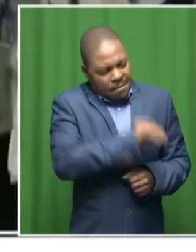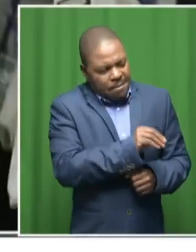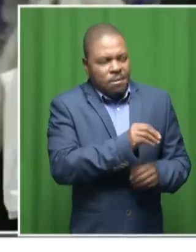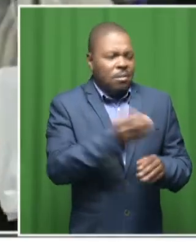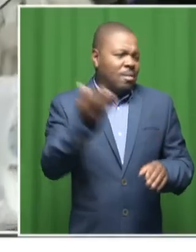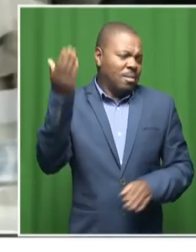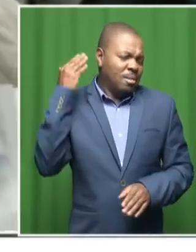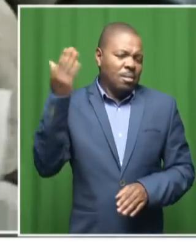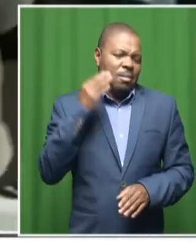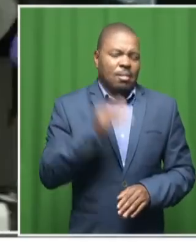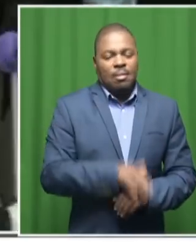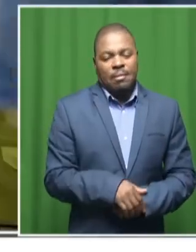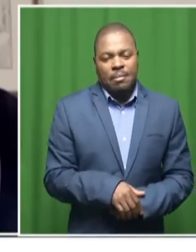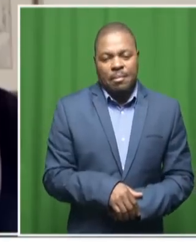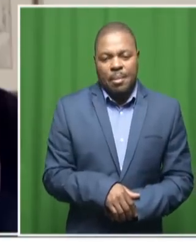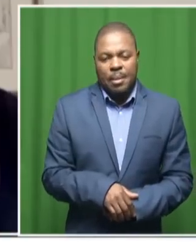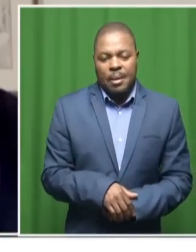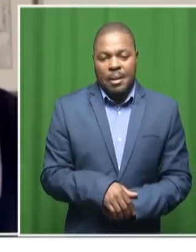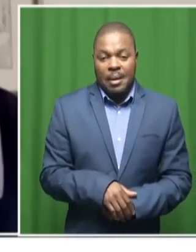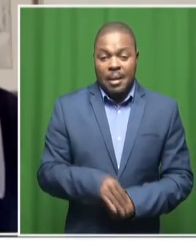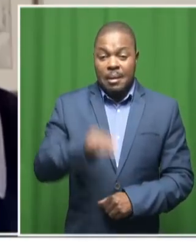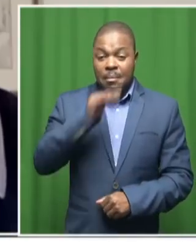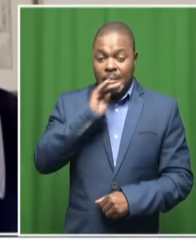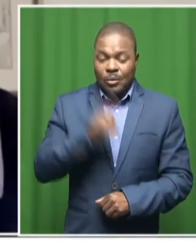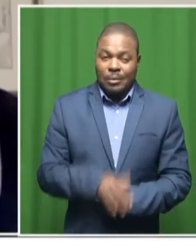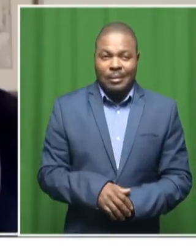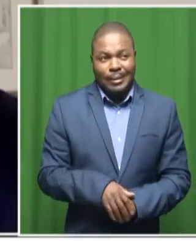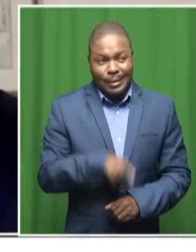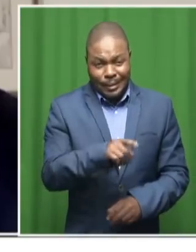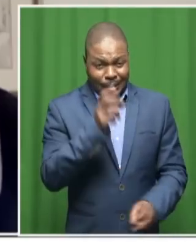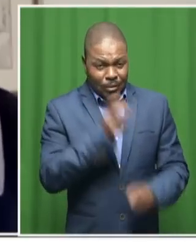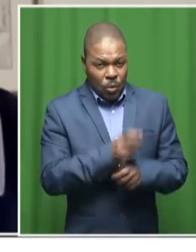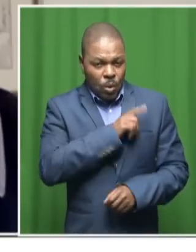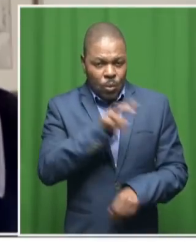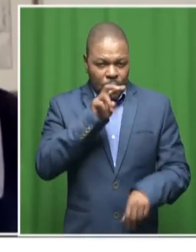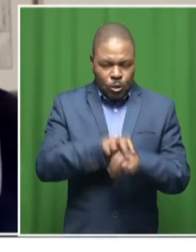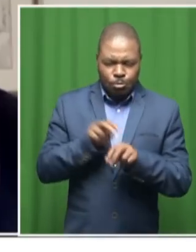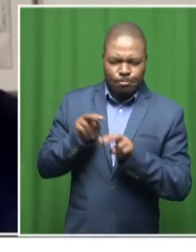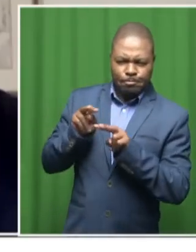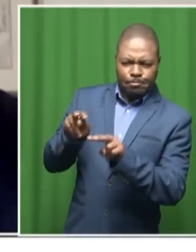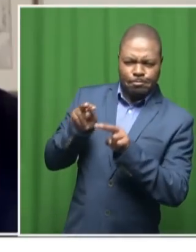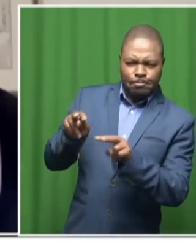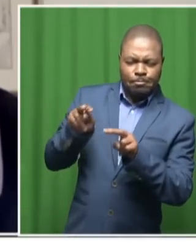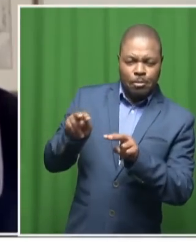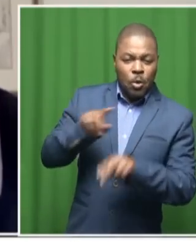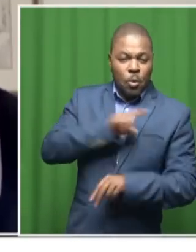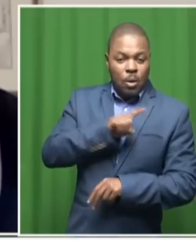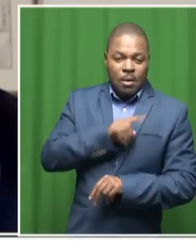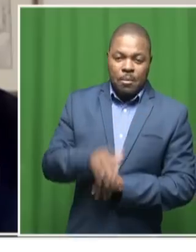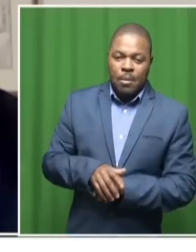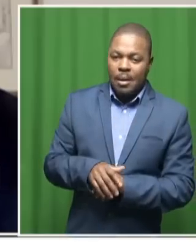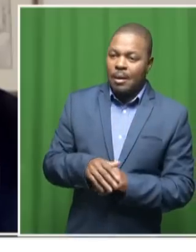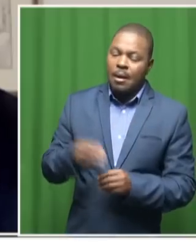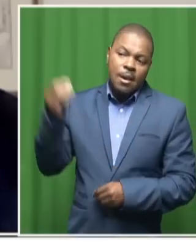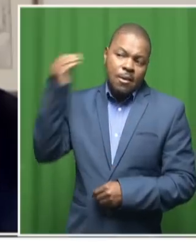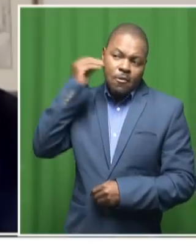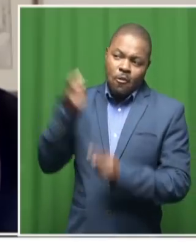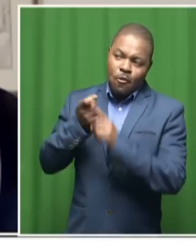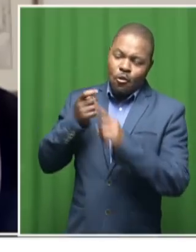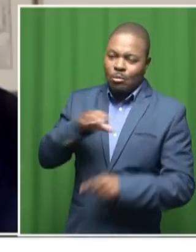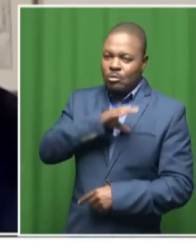time. Does it make it even more difficult, Dr. Crisp, to keep an eye on the situation, given the fact that there is no data coming from